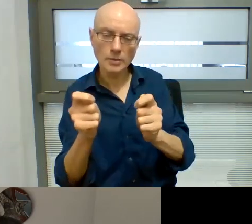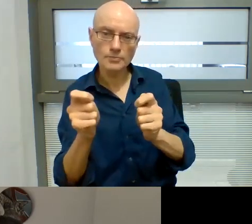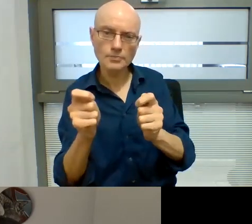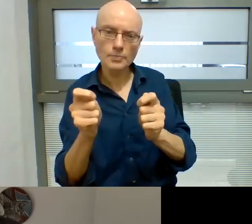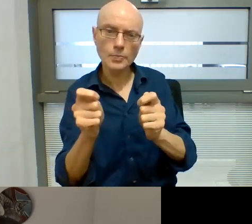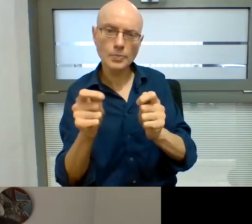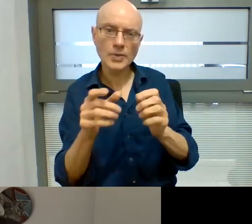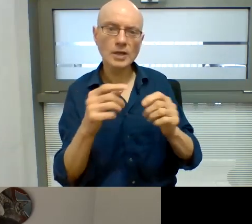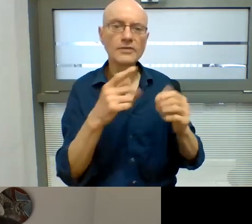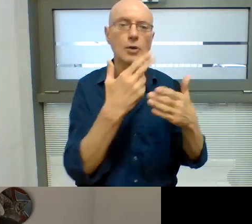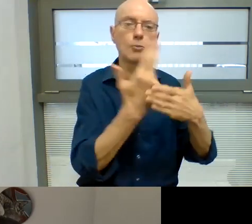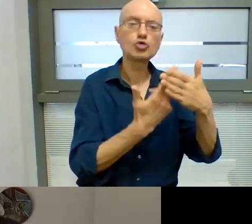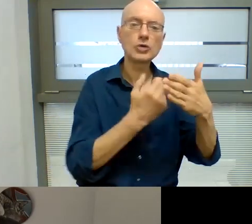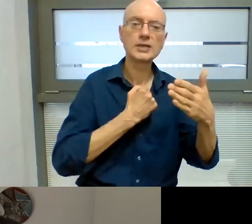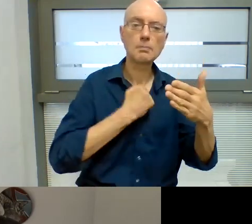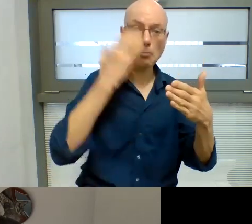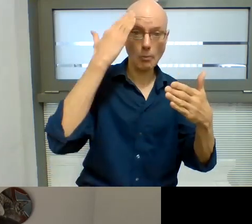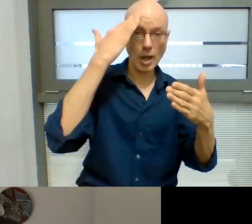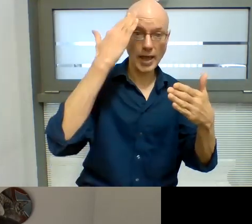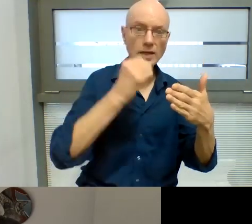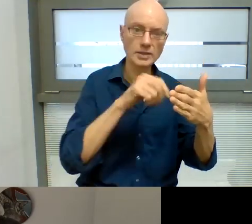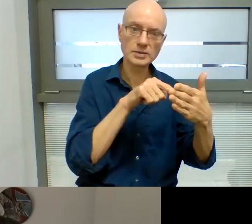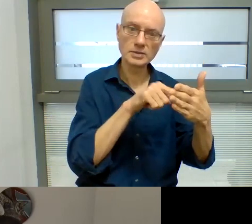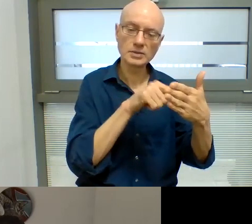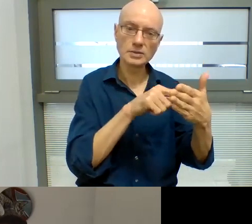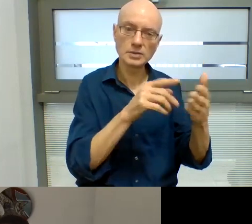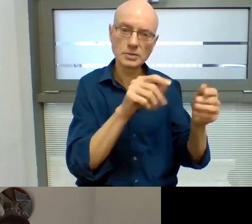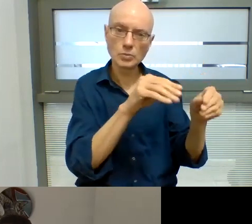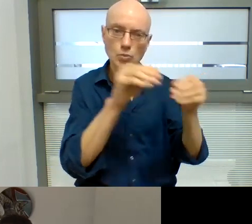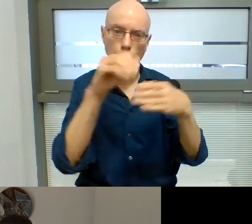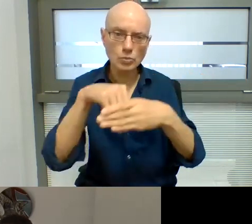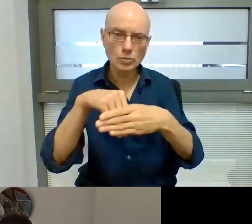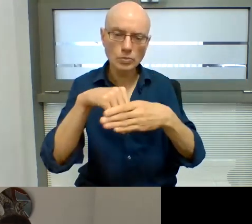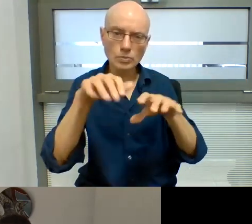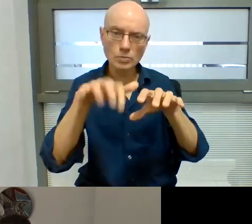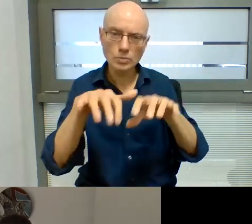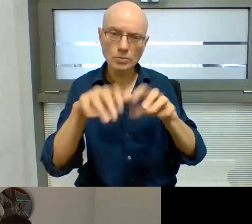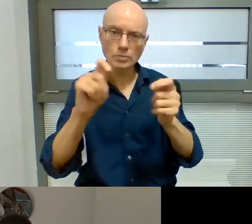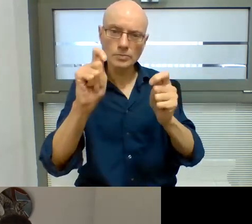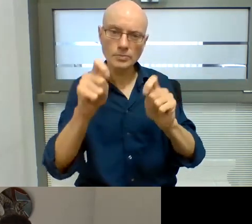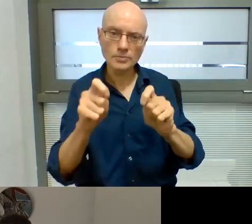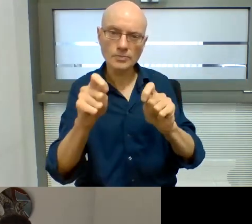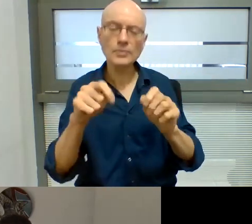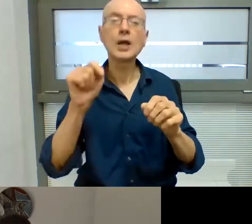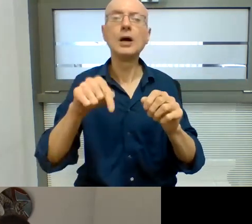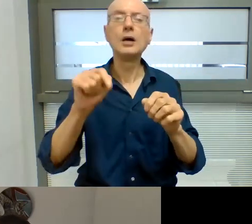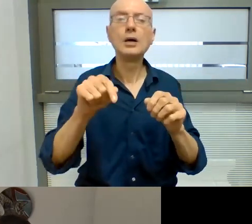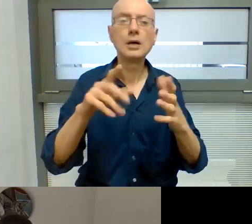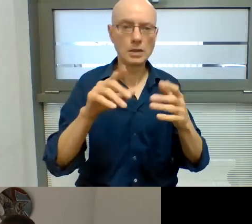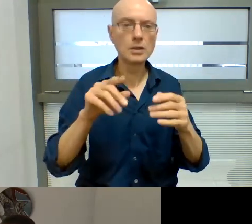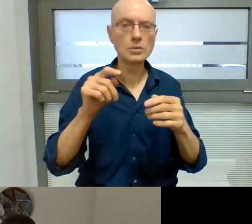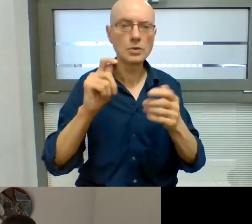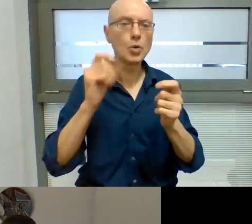own head, and it makes me then when I'm doing this kind of these